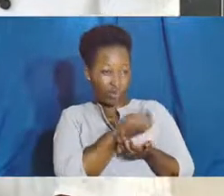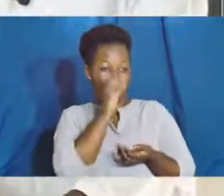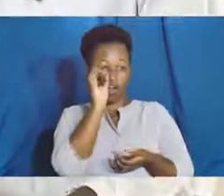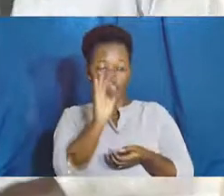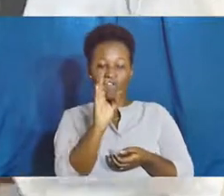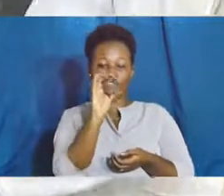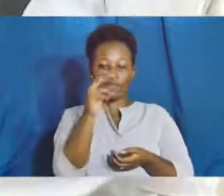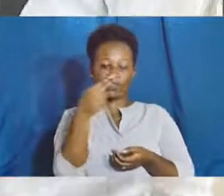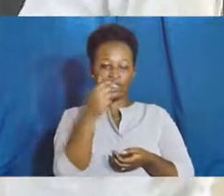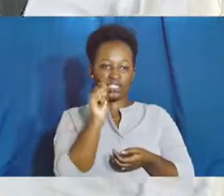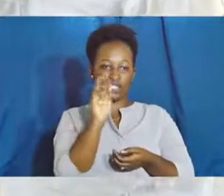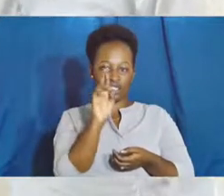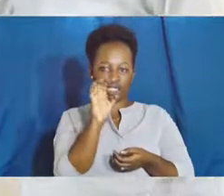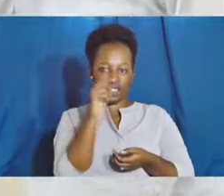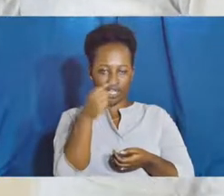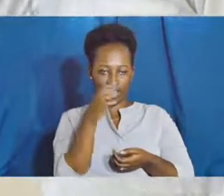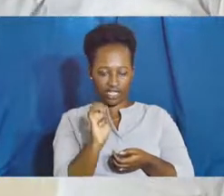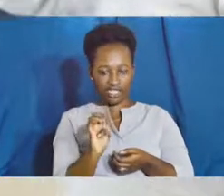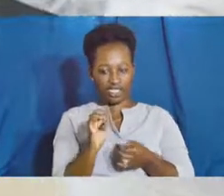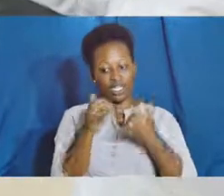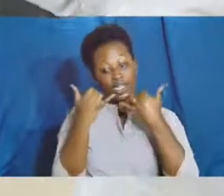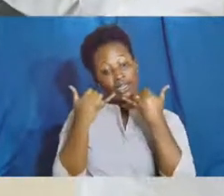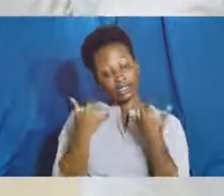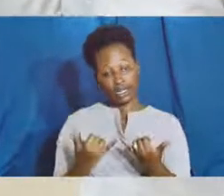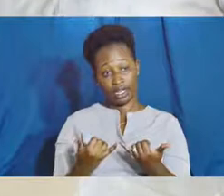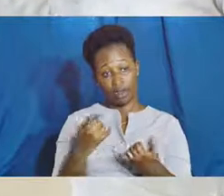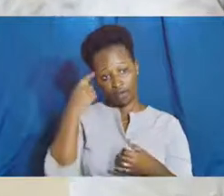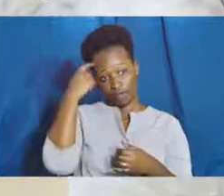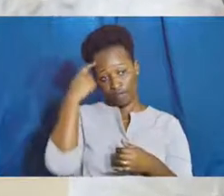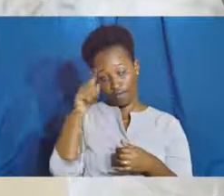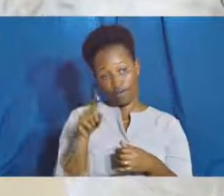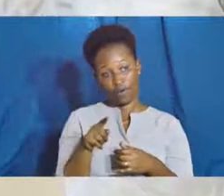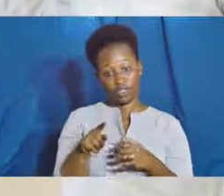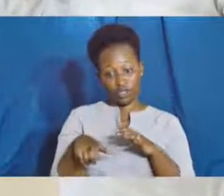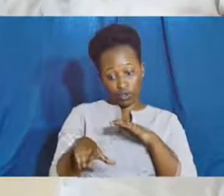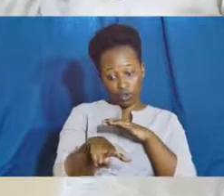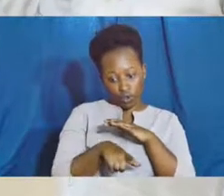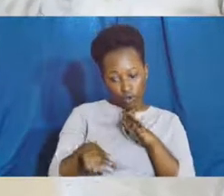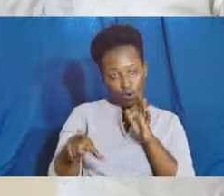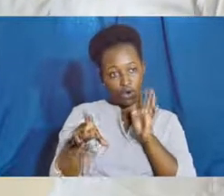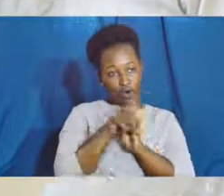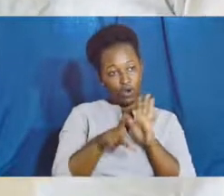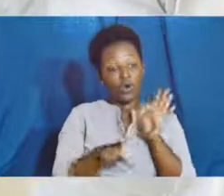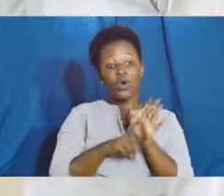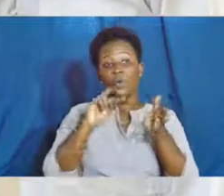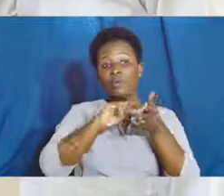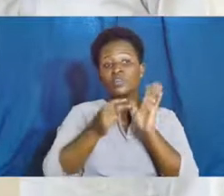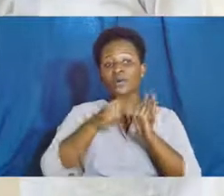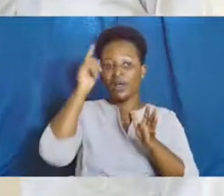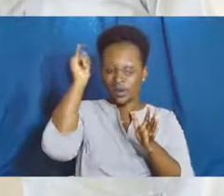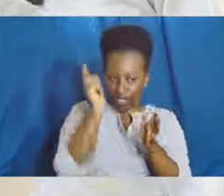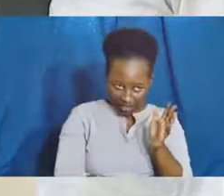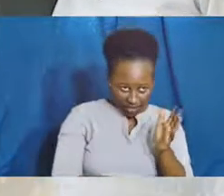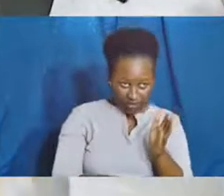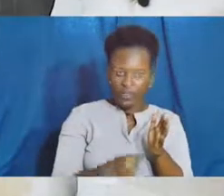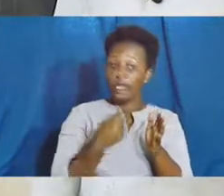this time now, for the loop rule, it is said that the